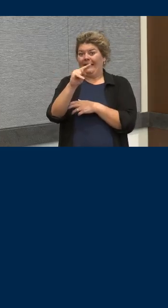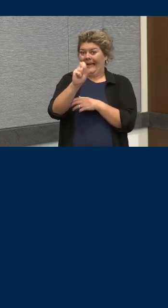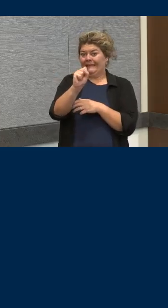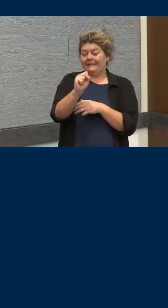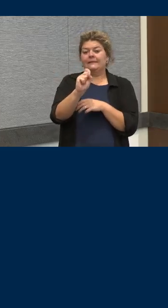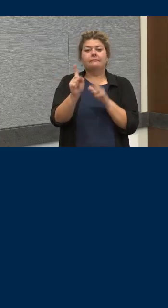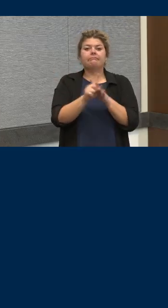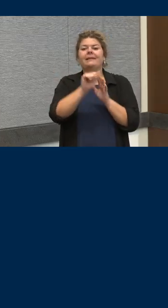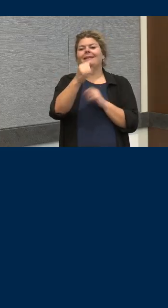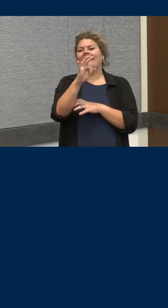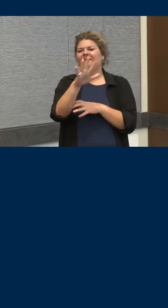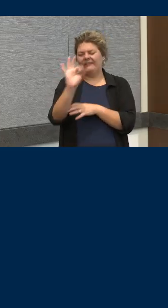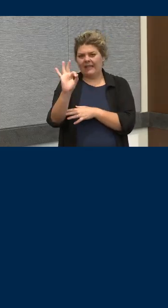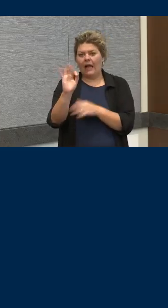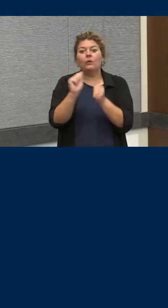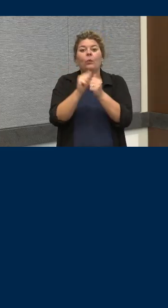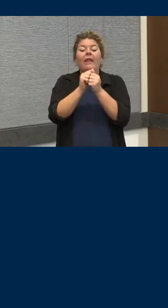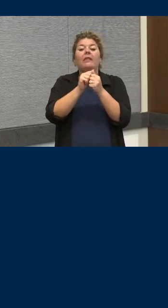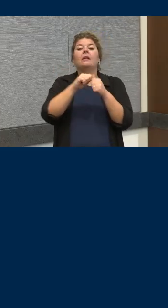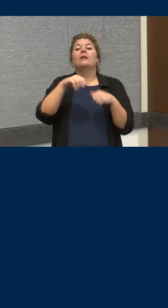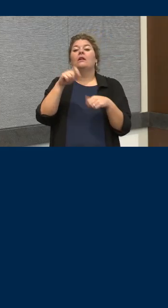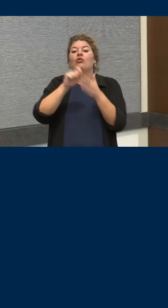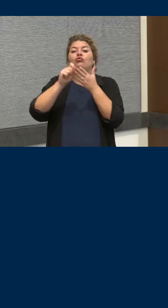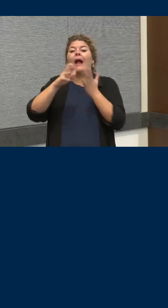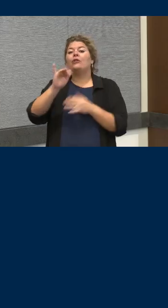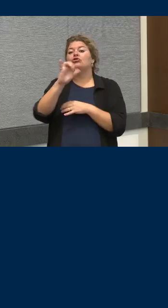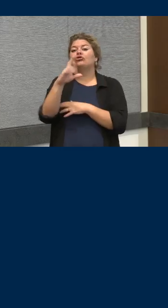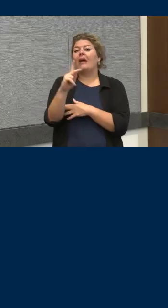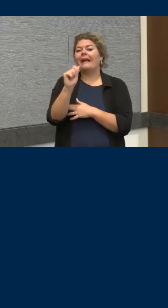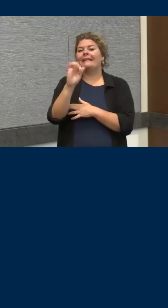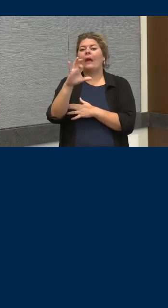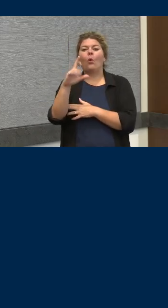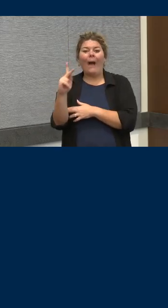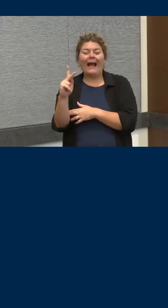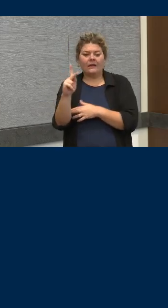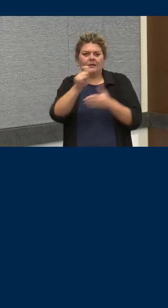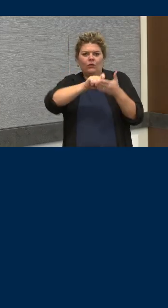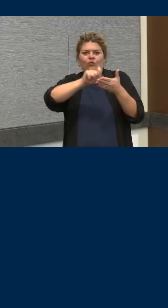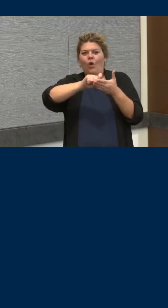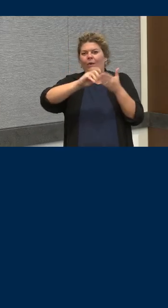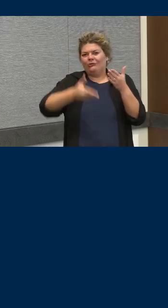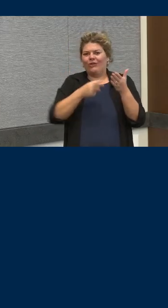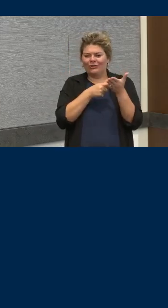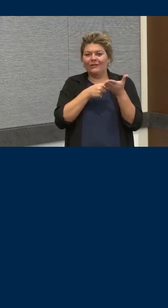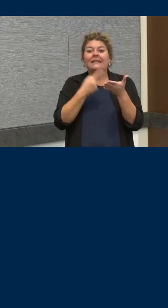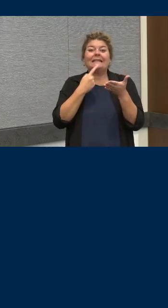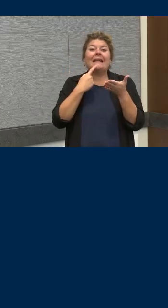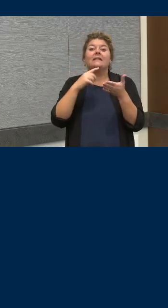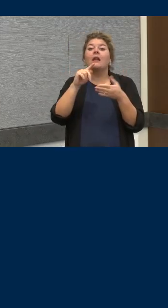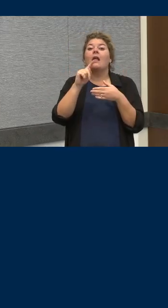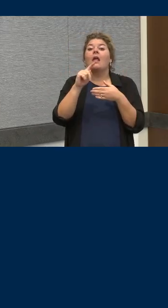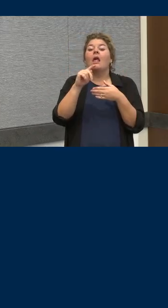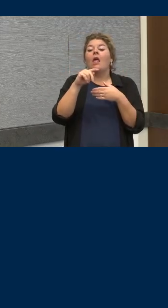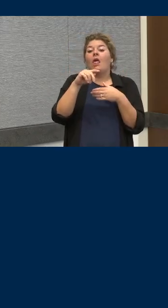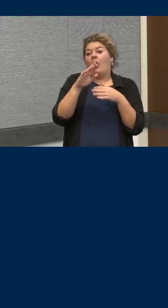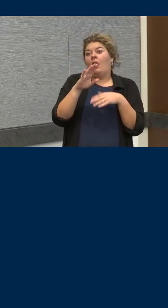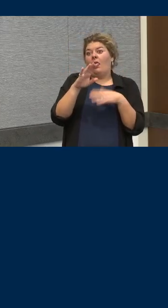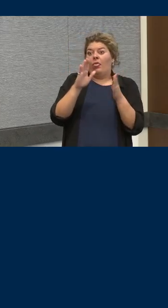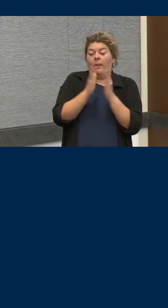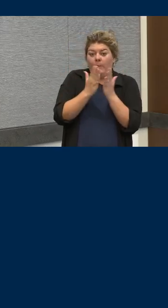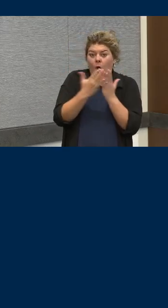with a foreword by the beat writer Jack Kerouac. The book ignited storms of